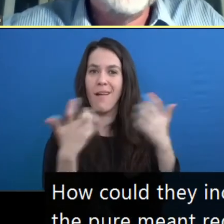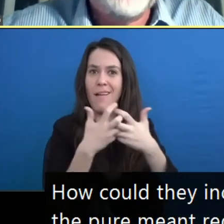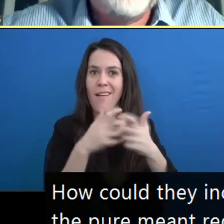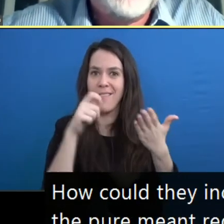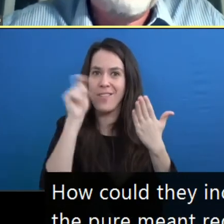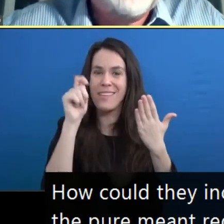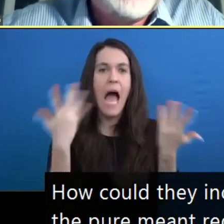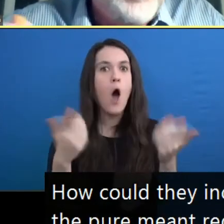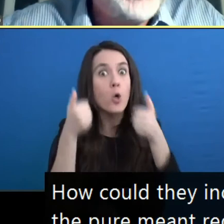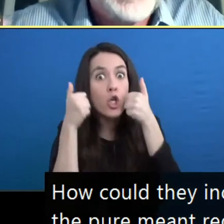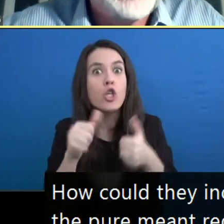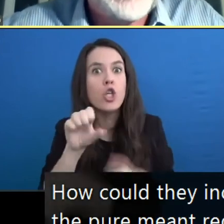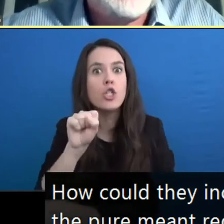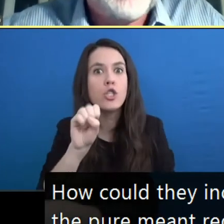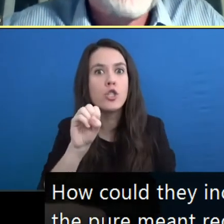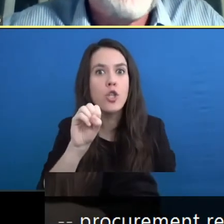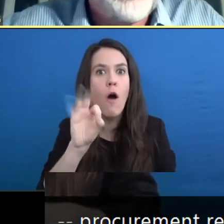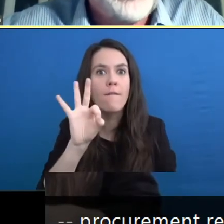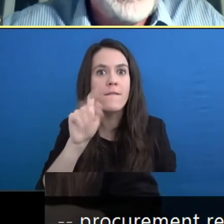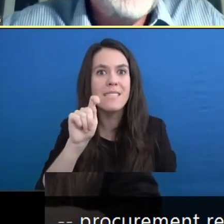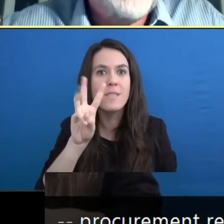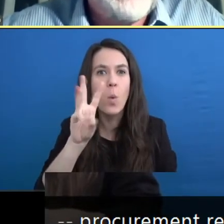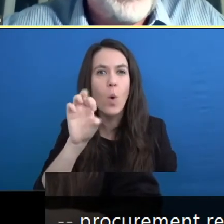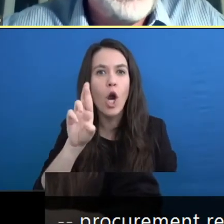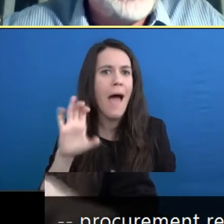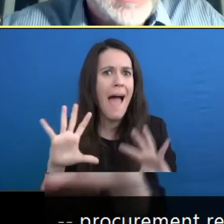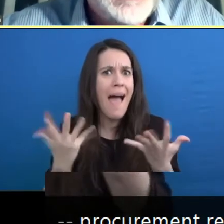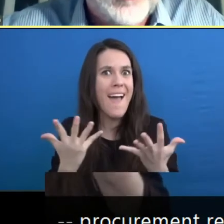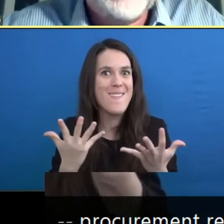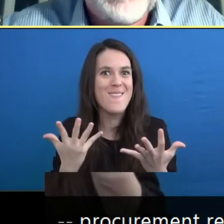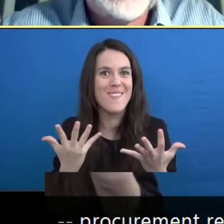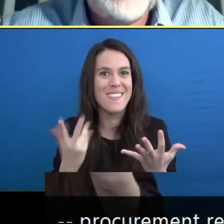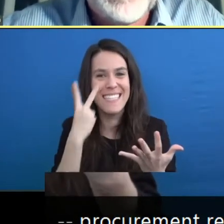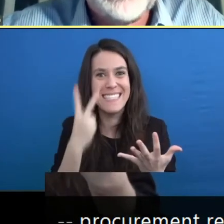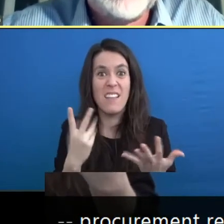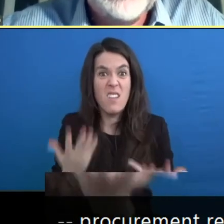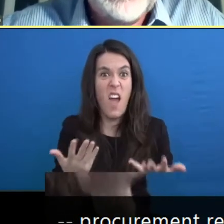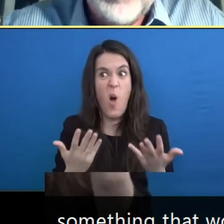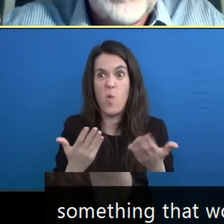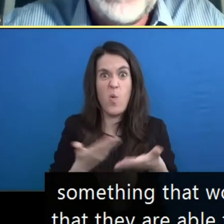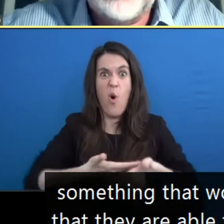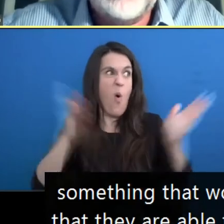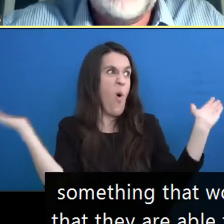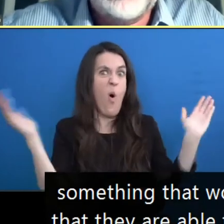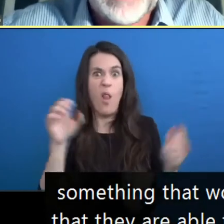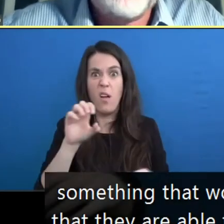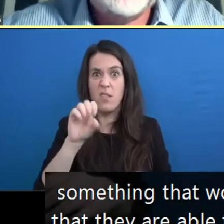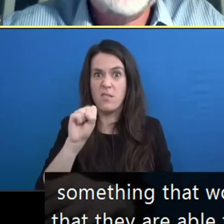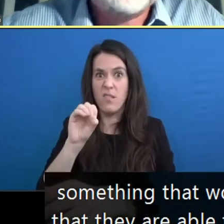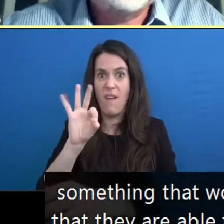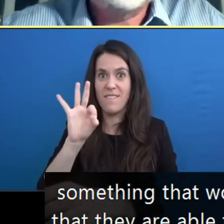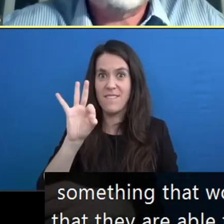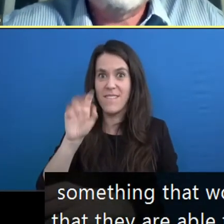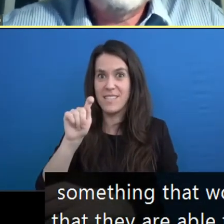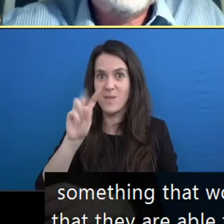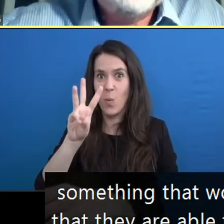a good software, assuming to some extent, perhaps I'm wrong, that probably all the existing software right now in the market, none of it is adequately